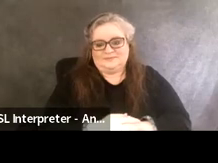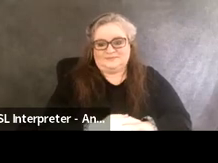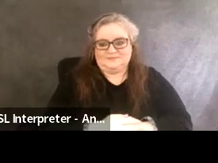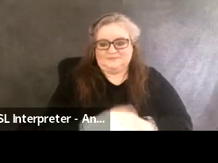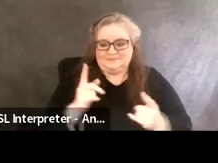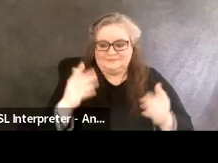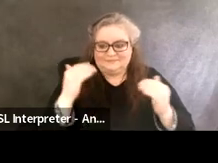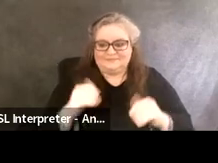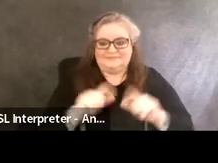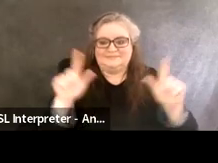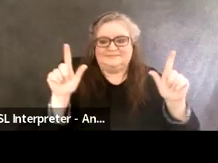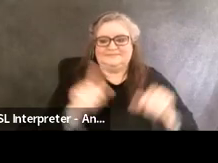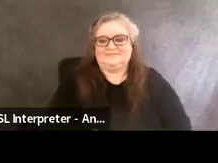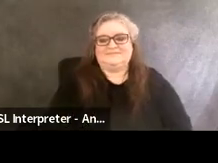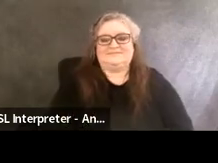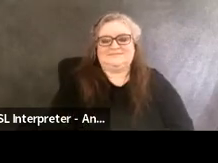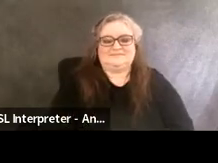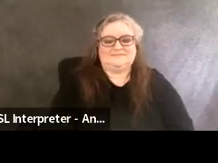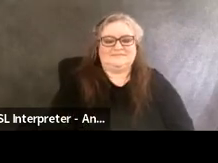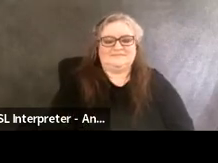So let's go to the next slide.